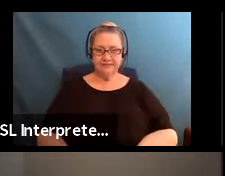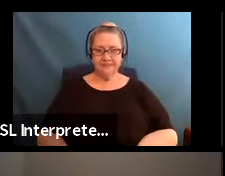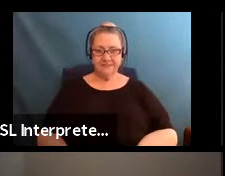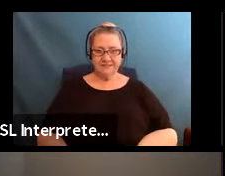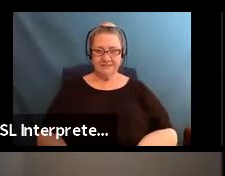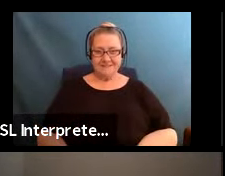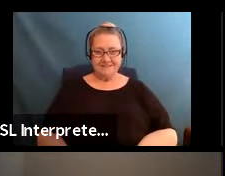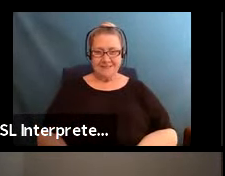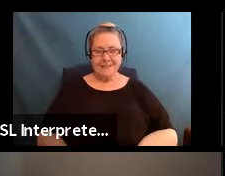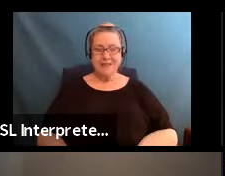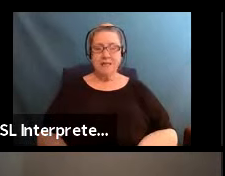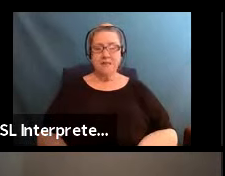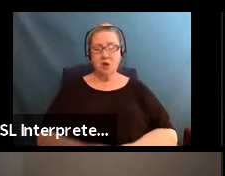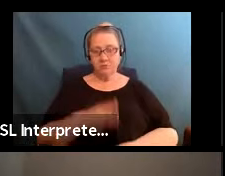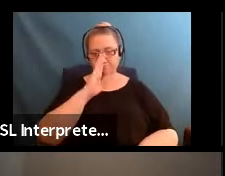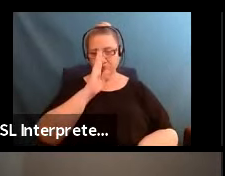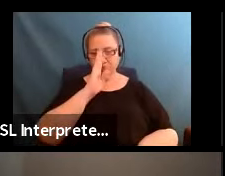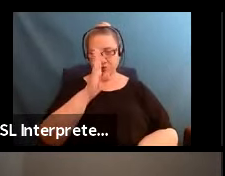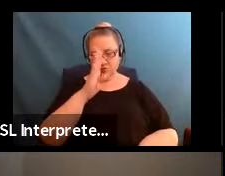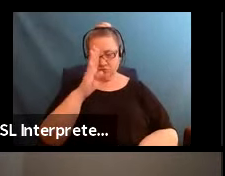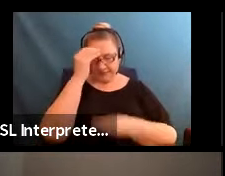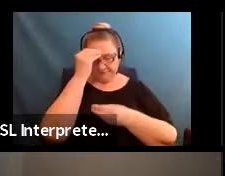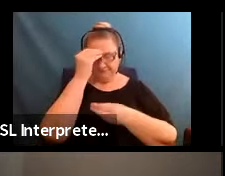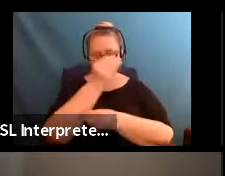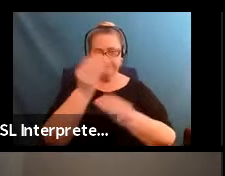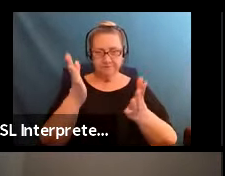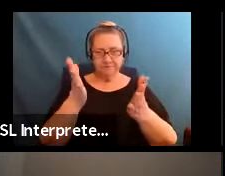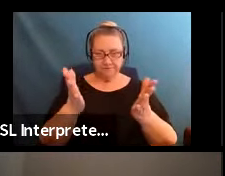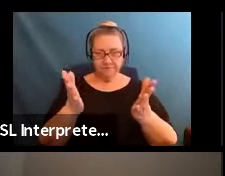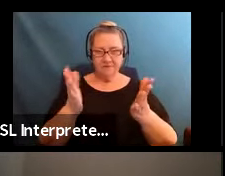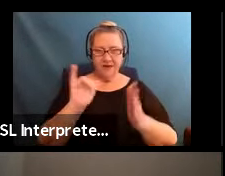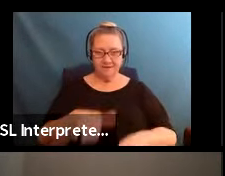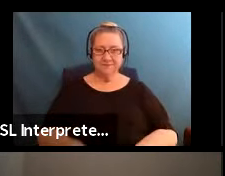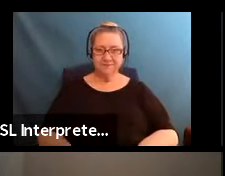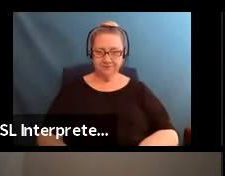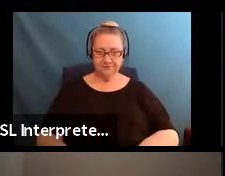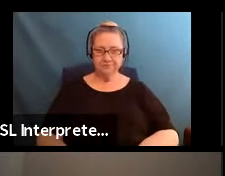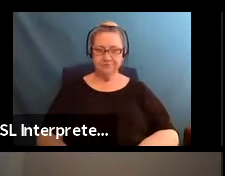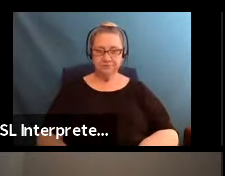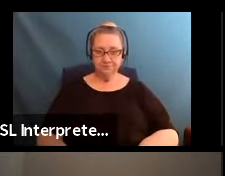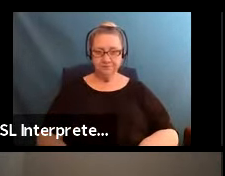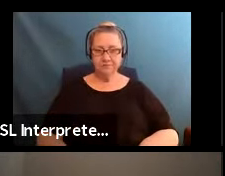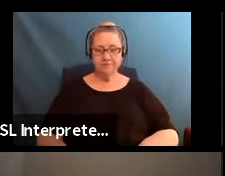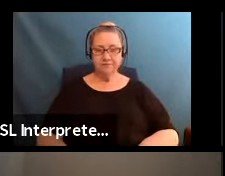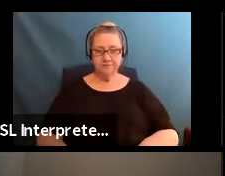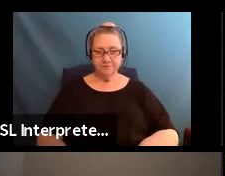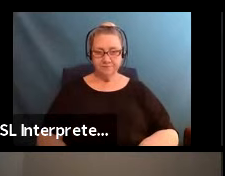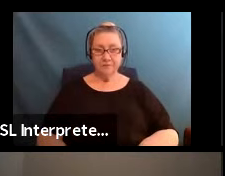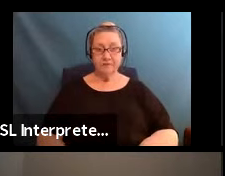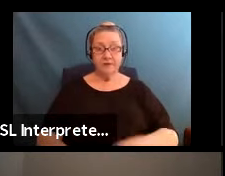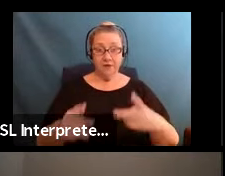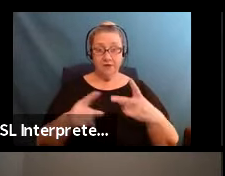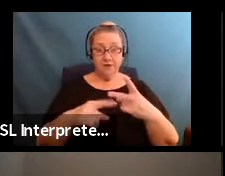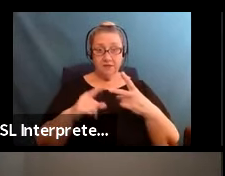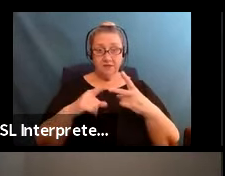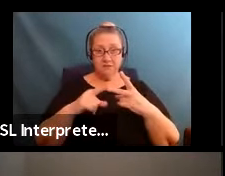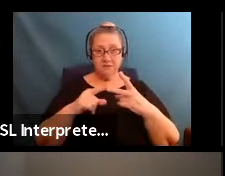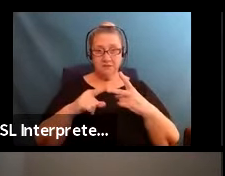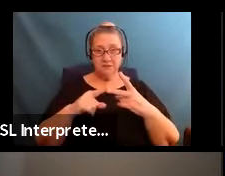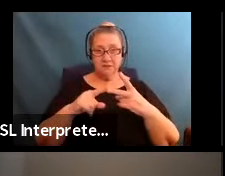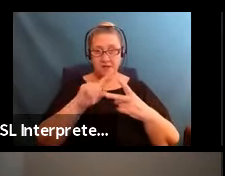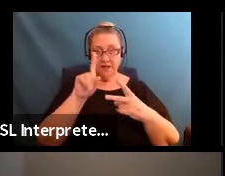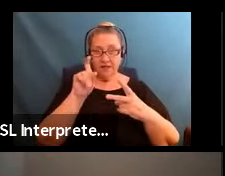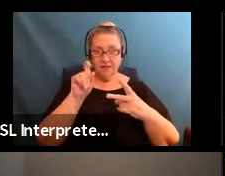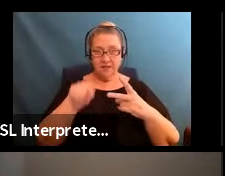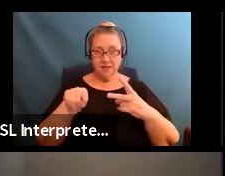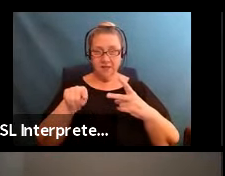I wanted to speak to that and be very transparent about that issue. The second question that I wanted to